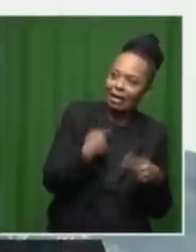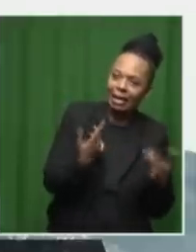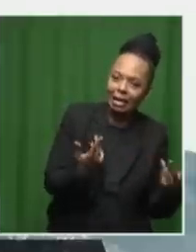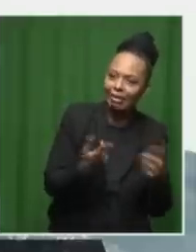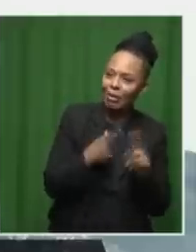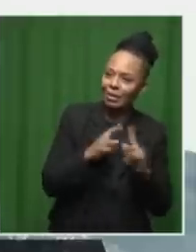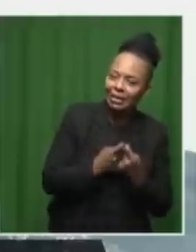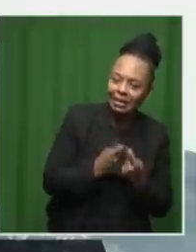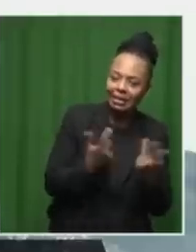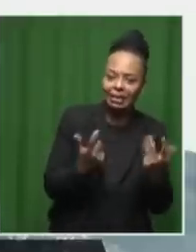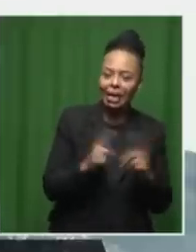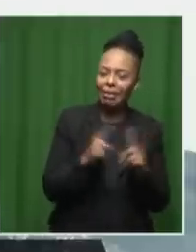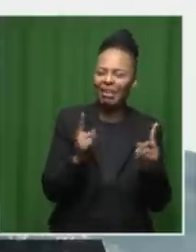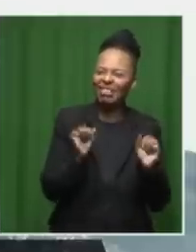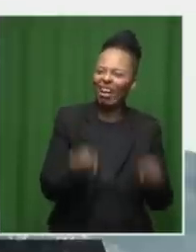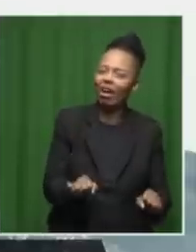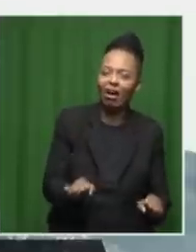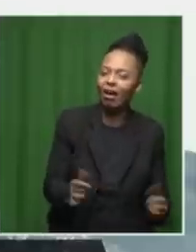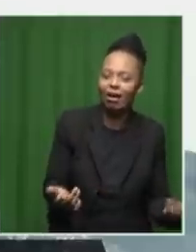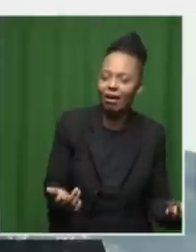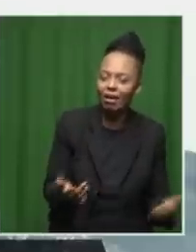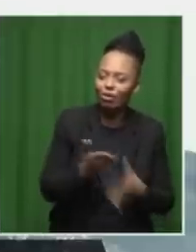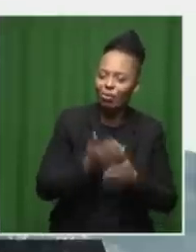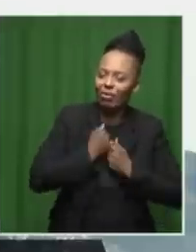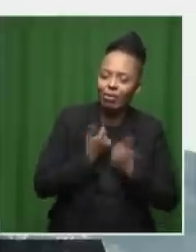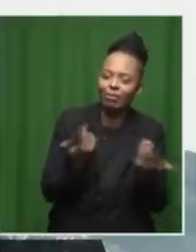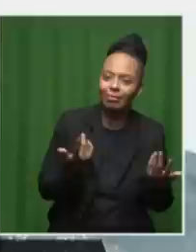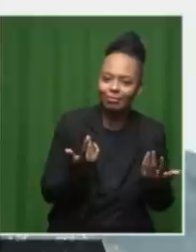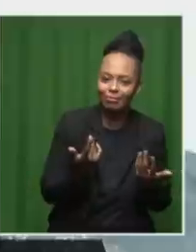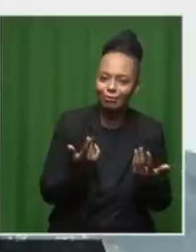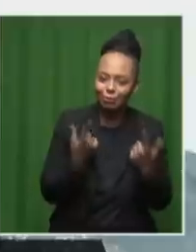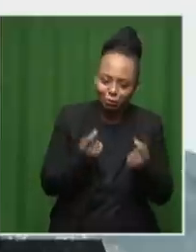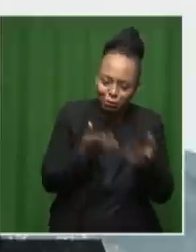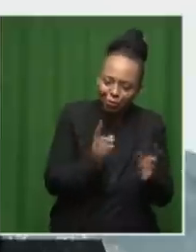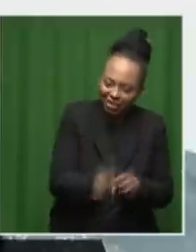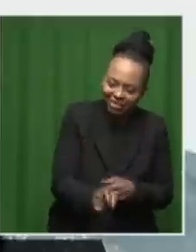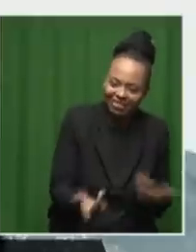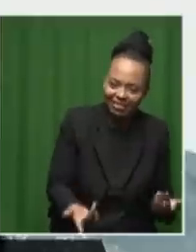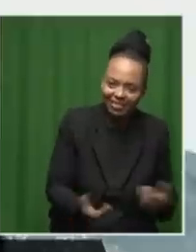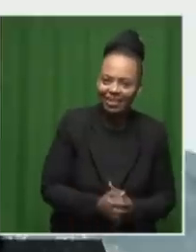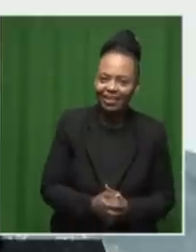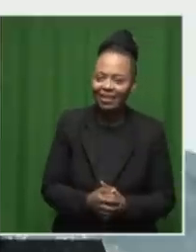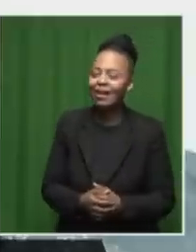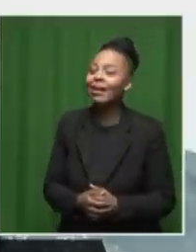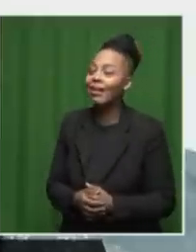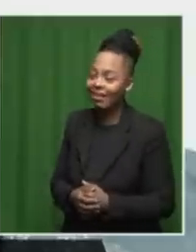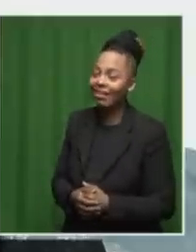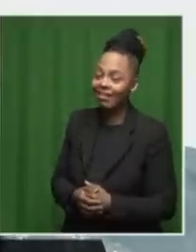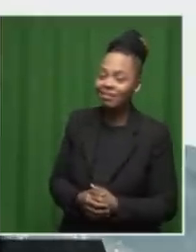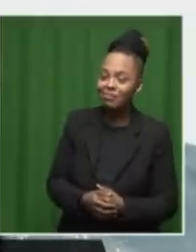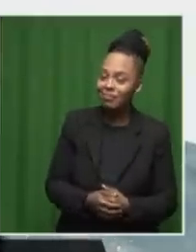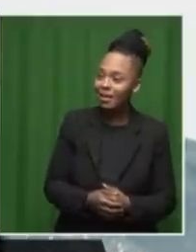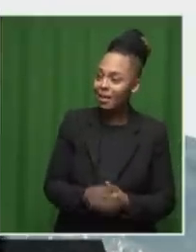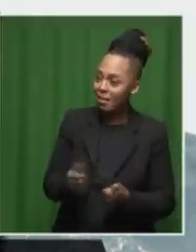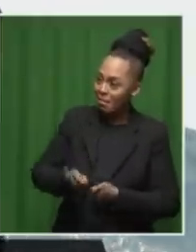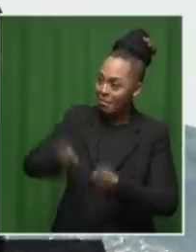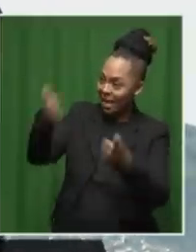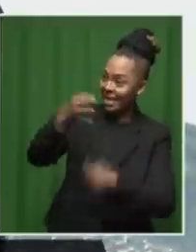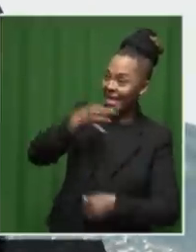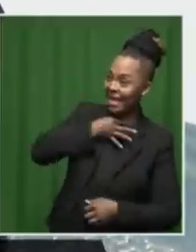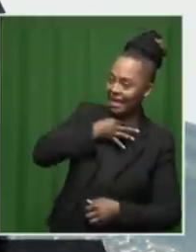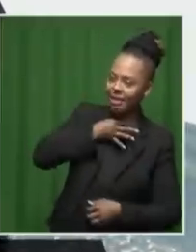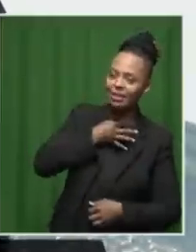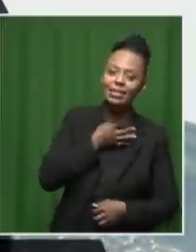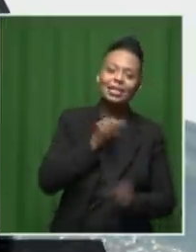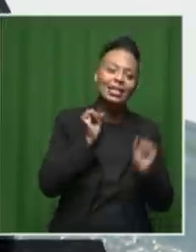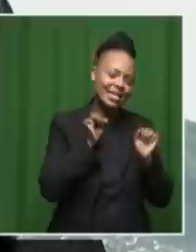little bit. But yeah, it's my job. I need to deal with it. Indeed. So going back to England? Yes, I would be going